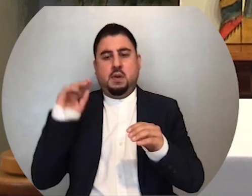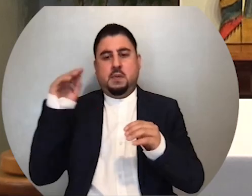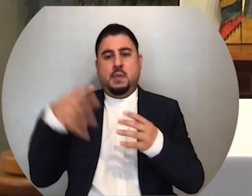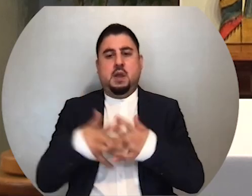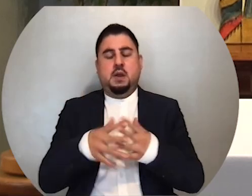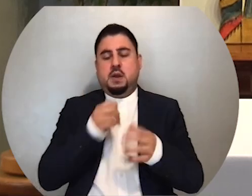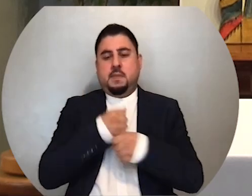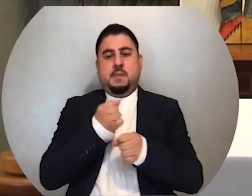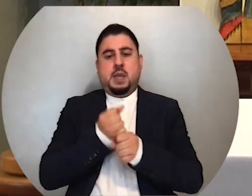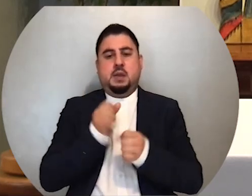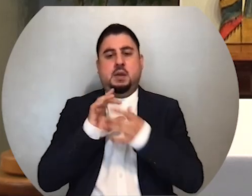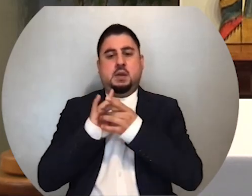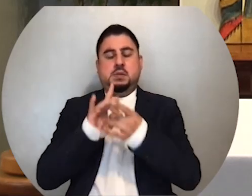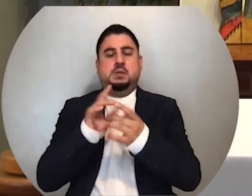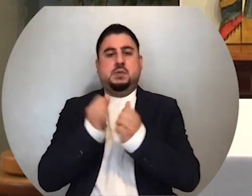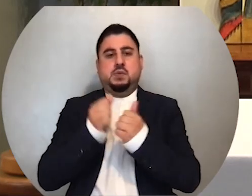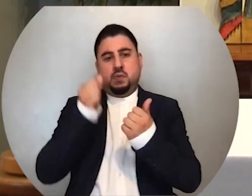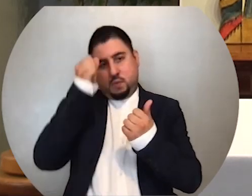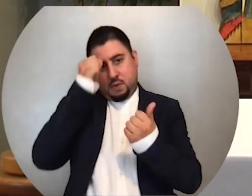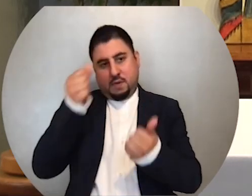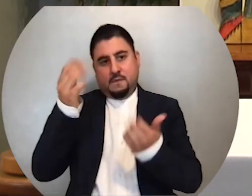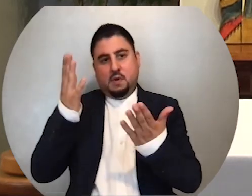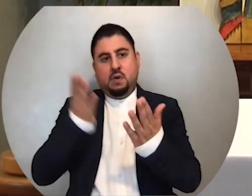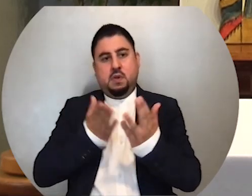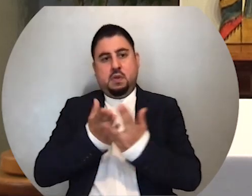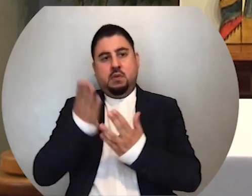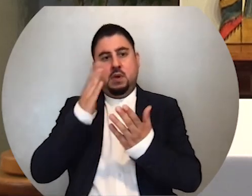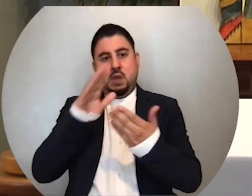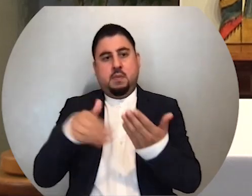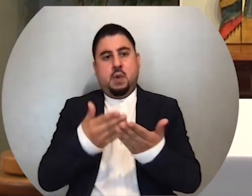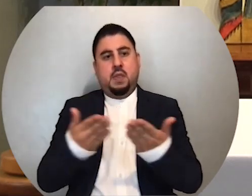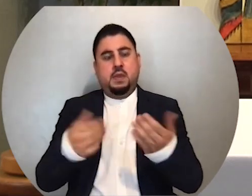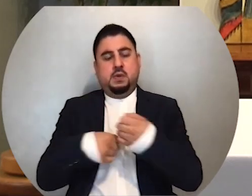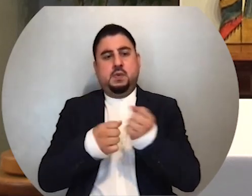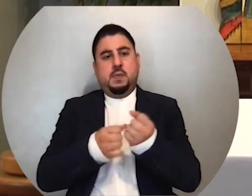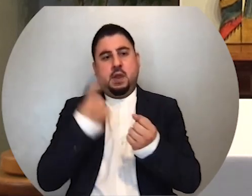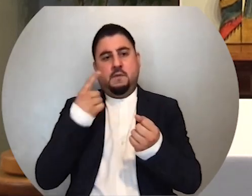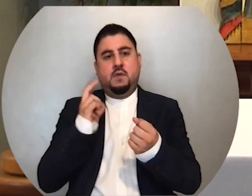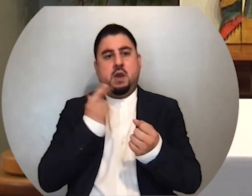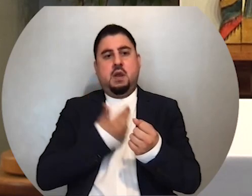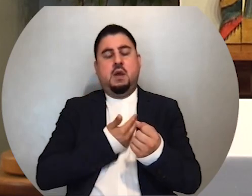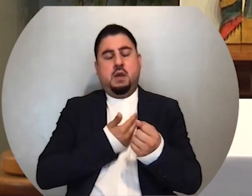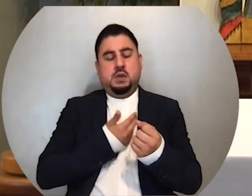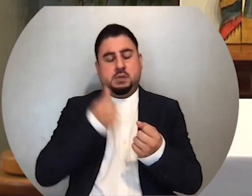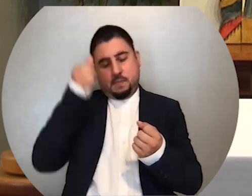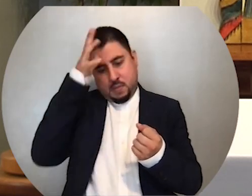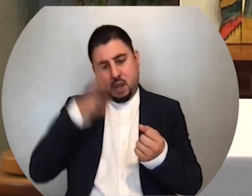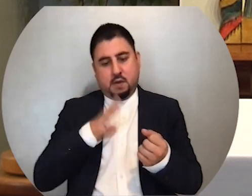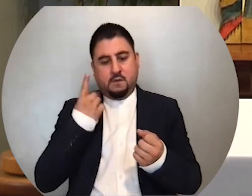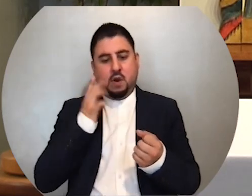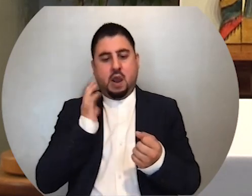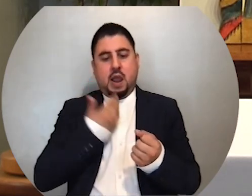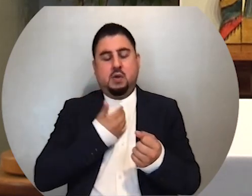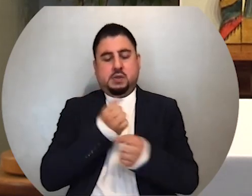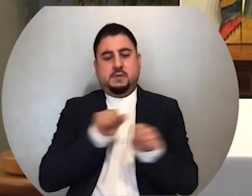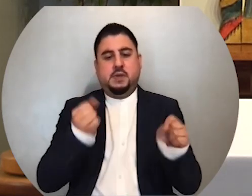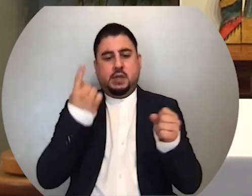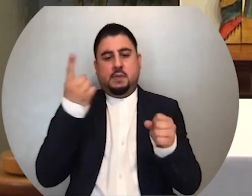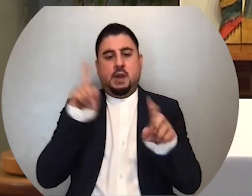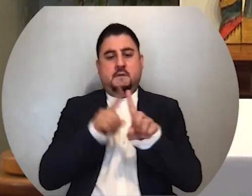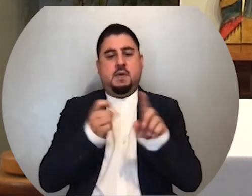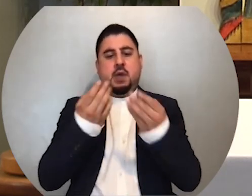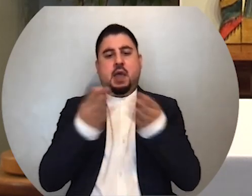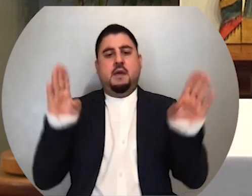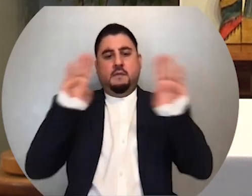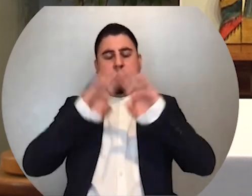God, begotten, not made, consubstantial with the Father. Through Him all things were made. For us men and for our salvation, He